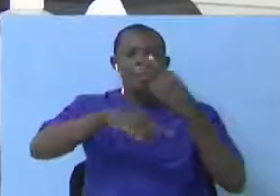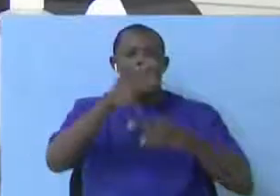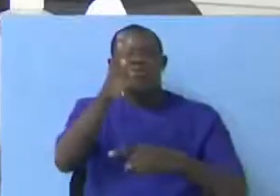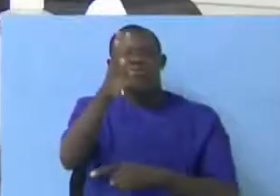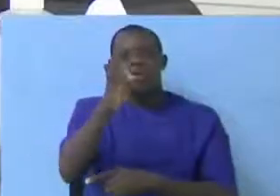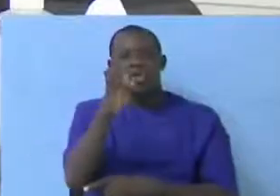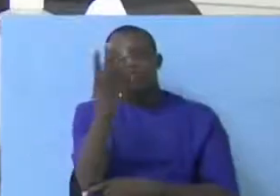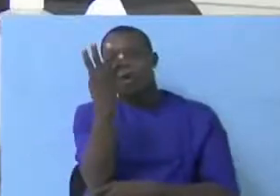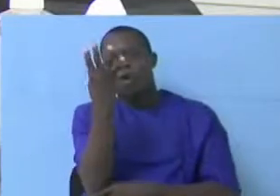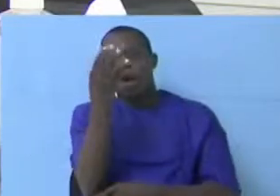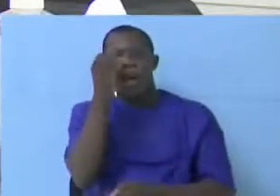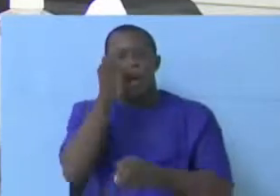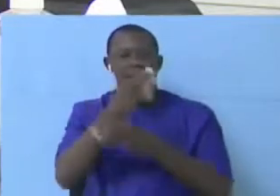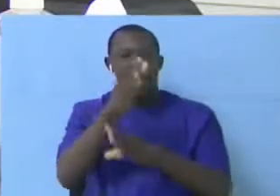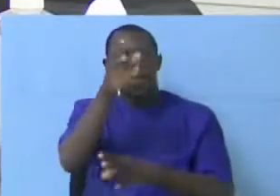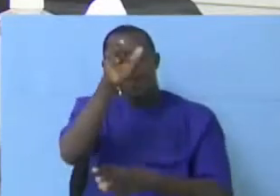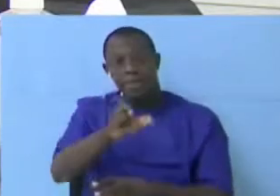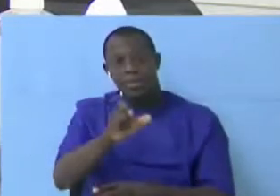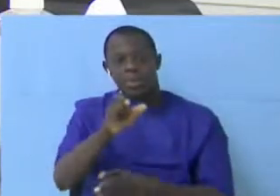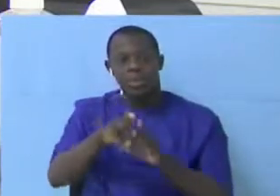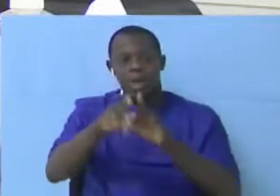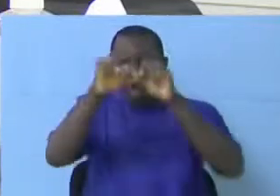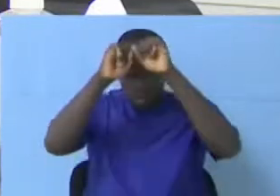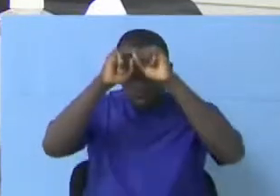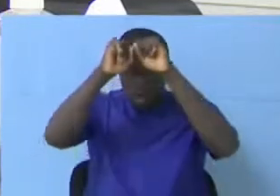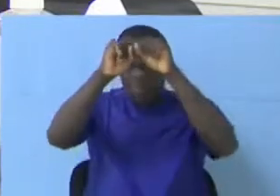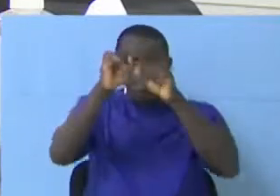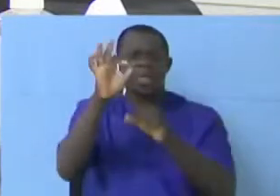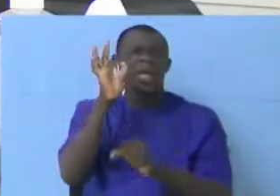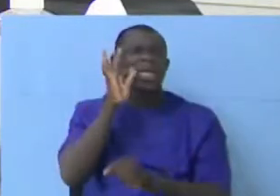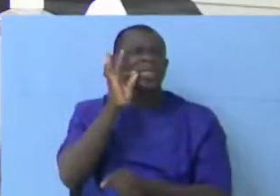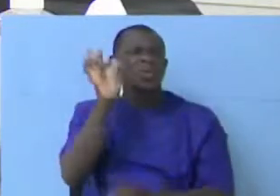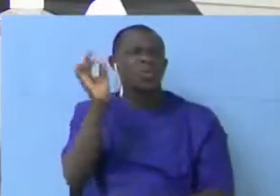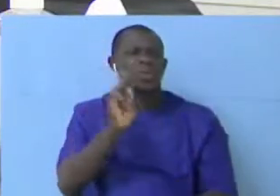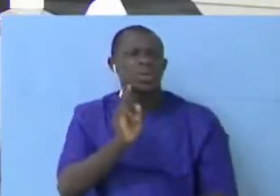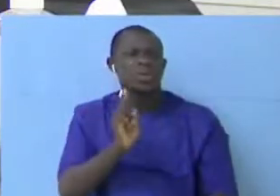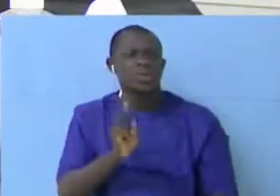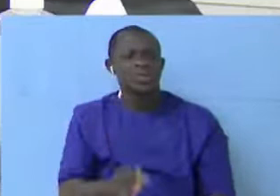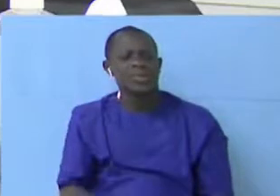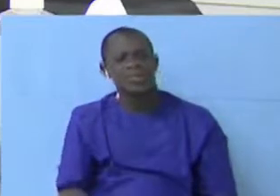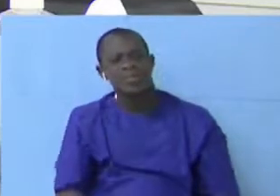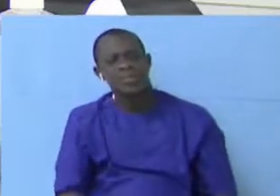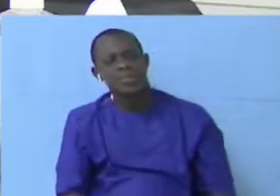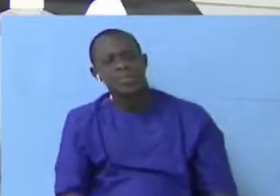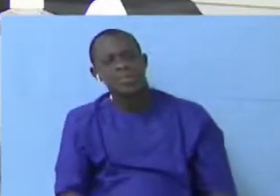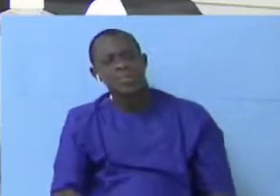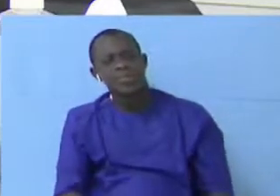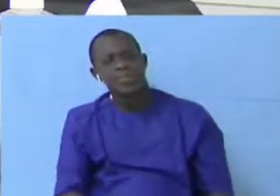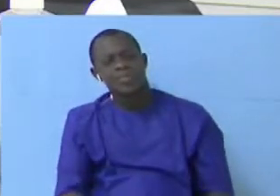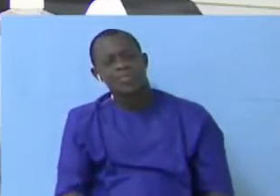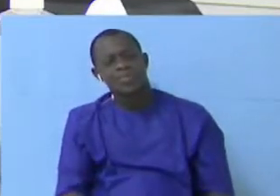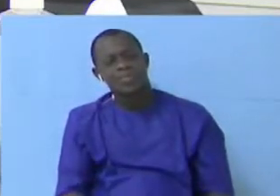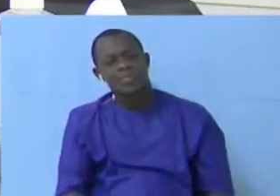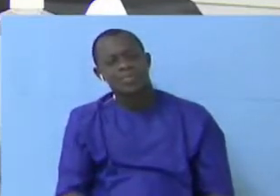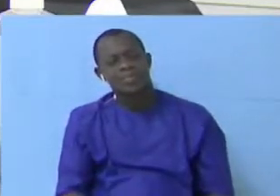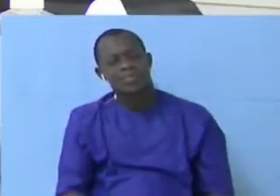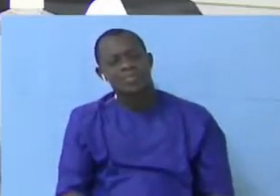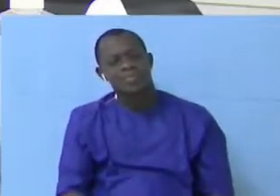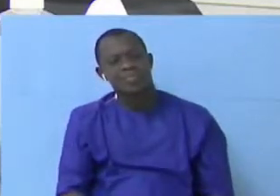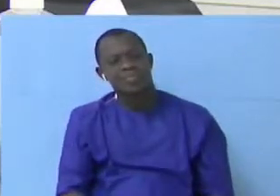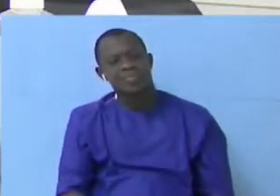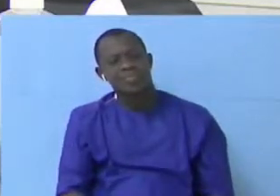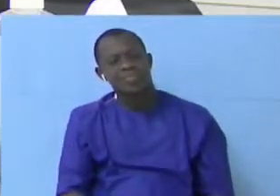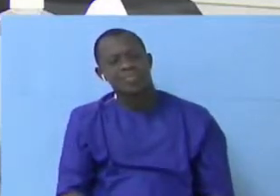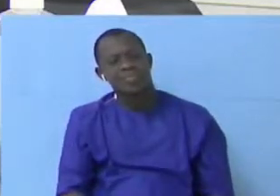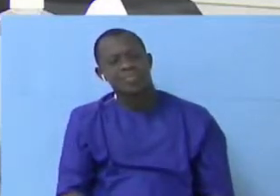Ko nyinda mutadula wati follow nyi Gambia masakunda watola itole muna soto emen jabi nyin koto biri nyin karo